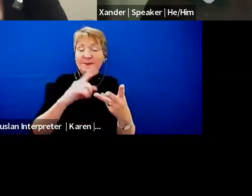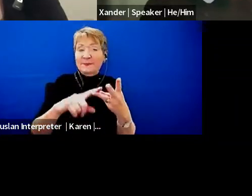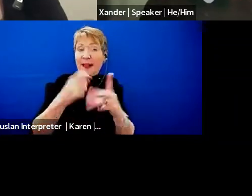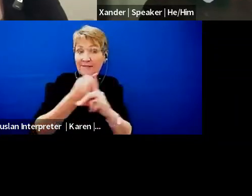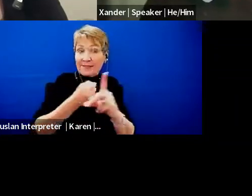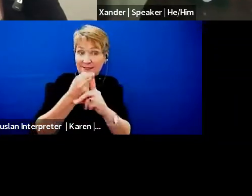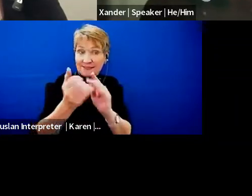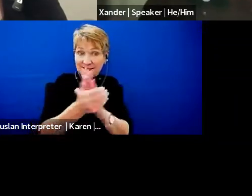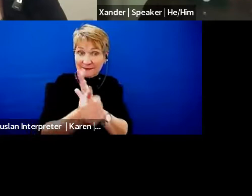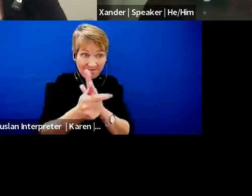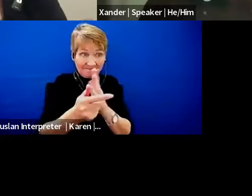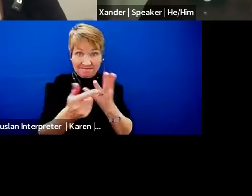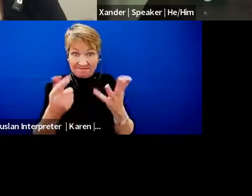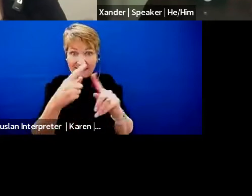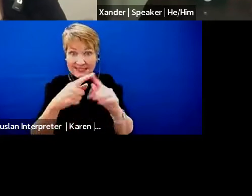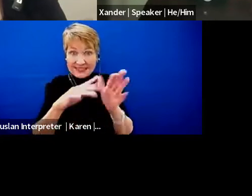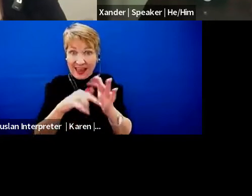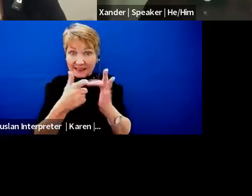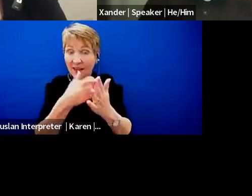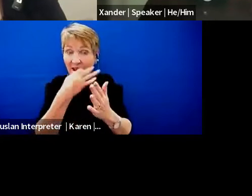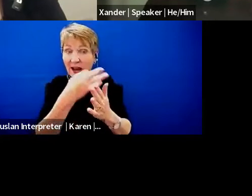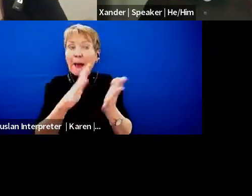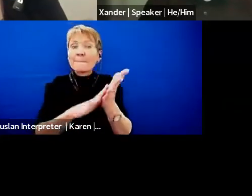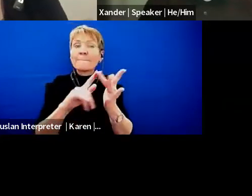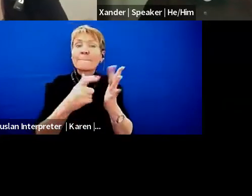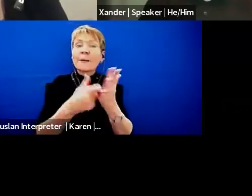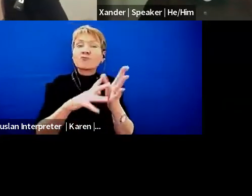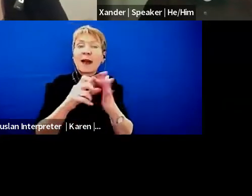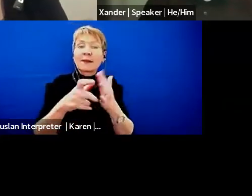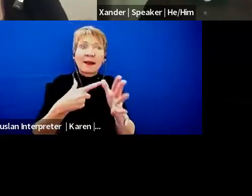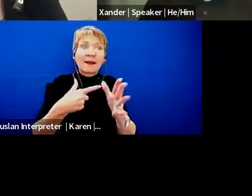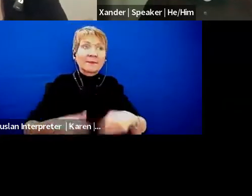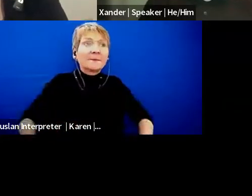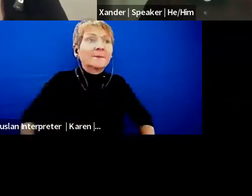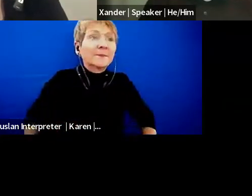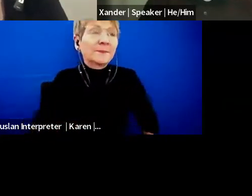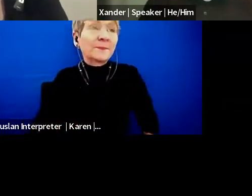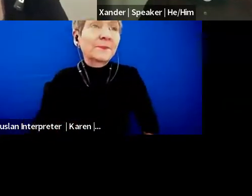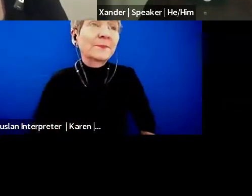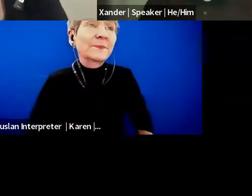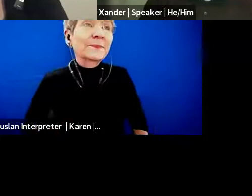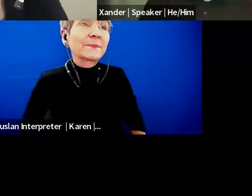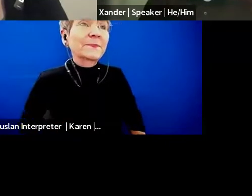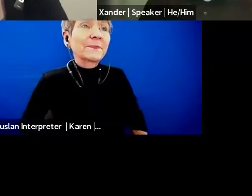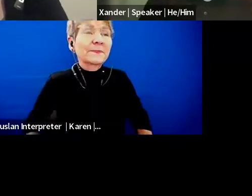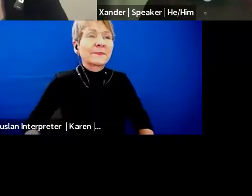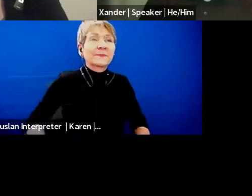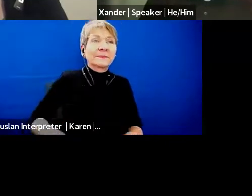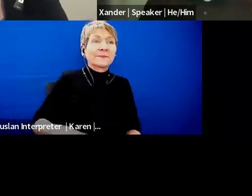happy to pick up from here? And I'll ask Miranda to start. Yep, she's onto it.